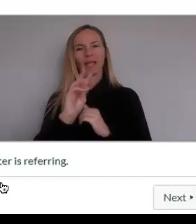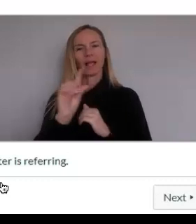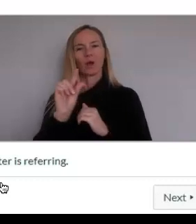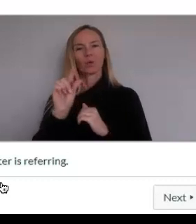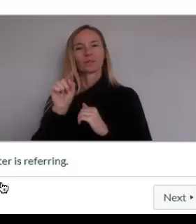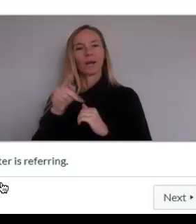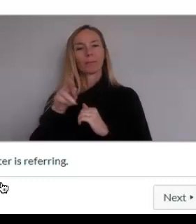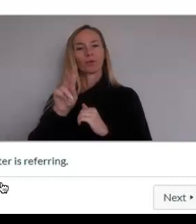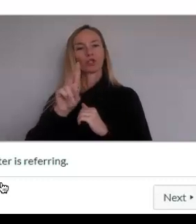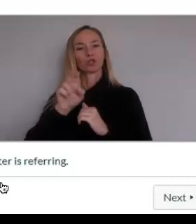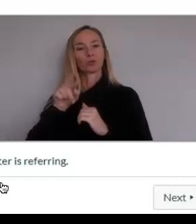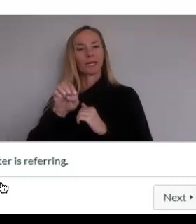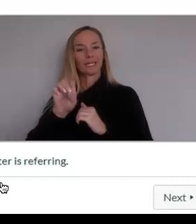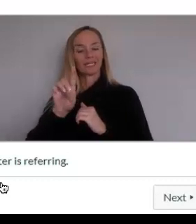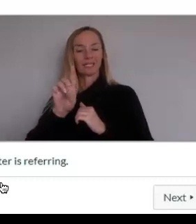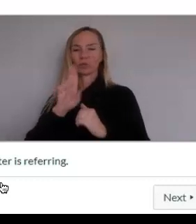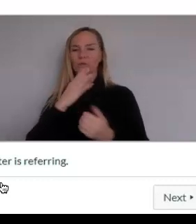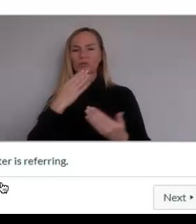owl.purdue.edu is a great site to